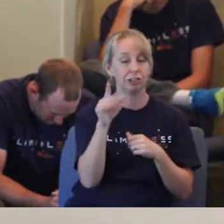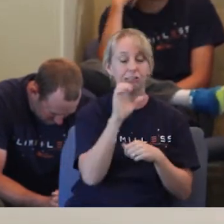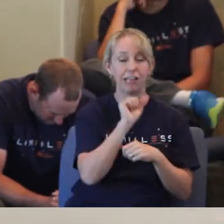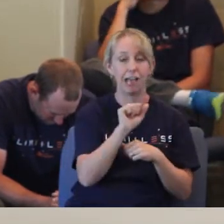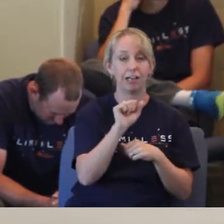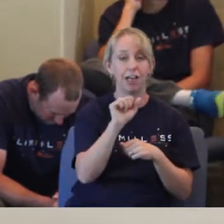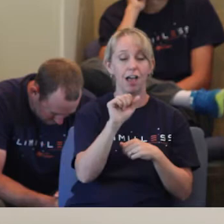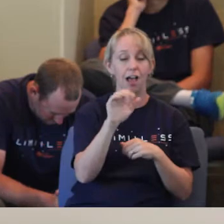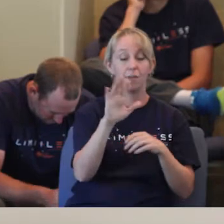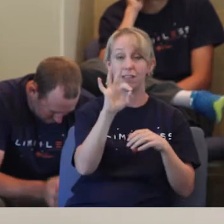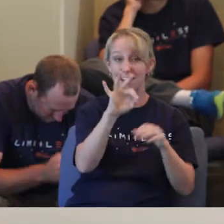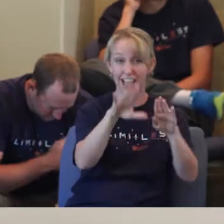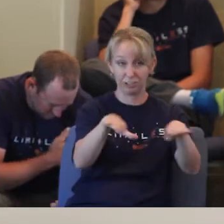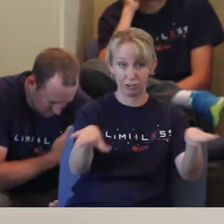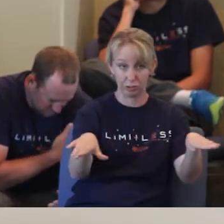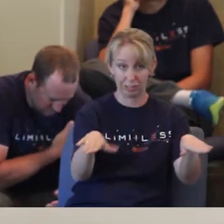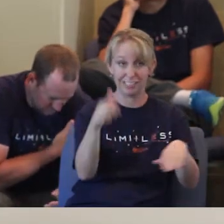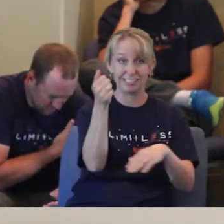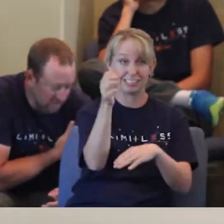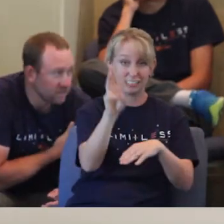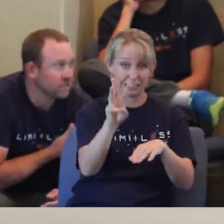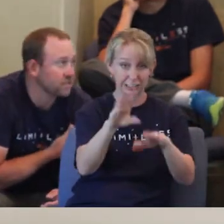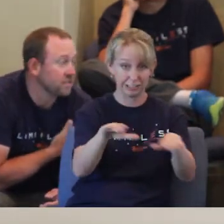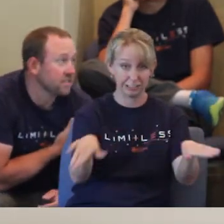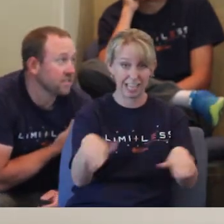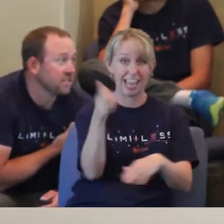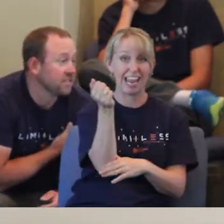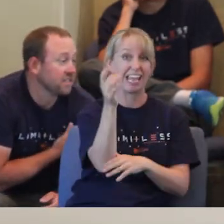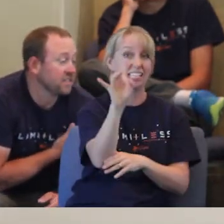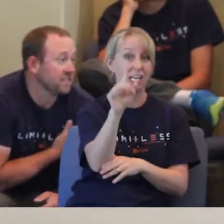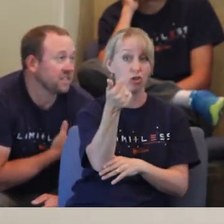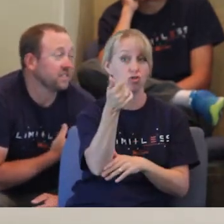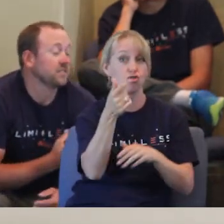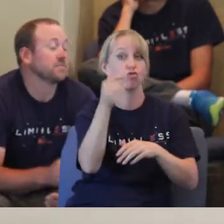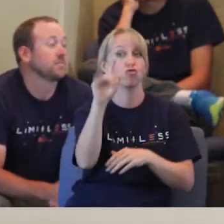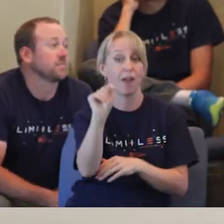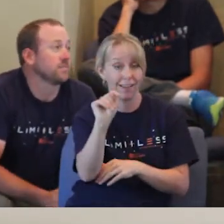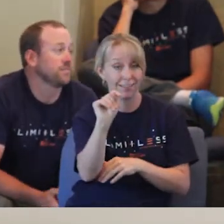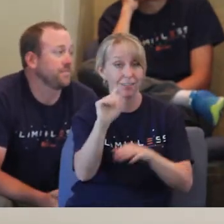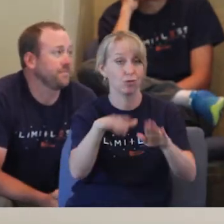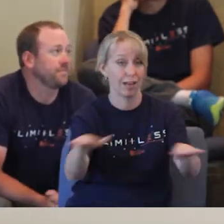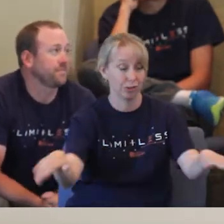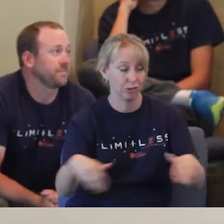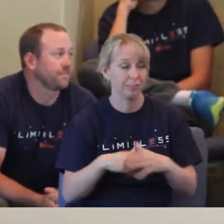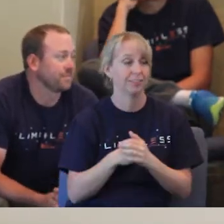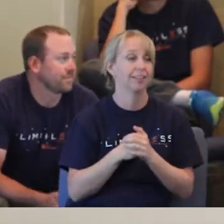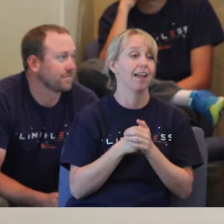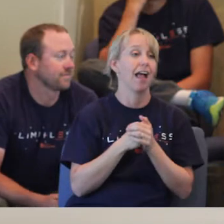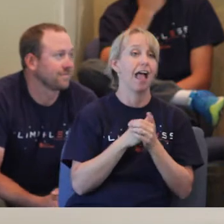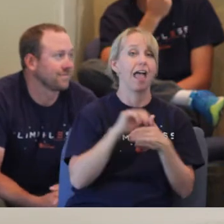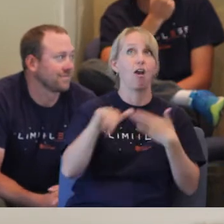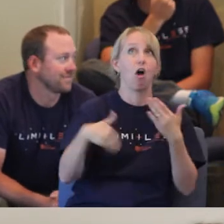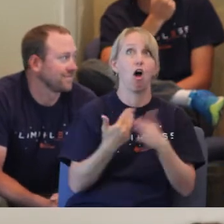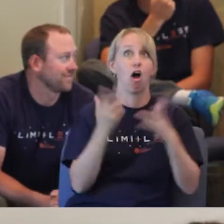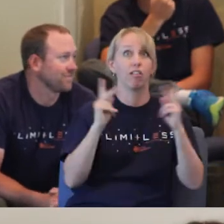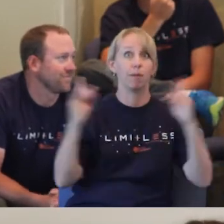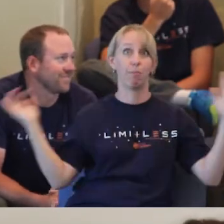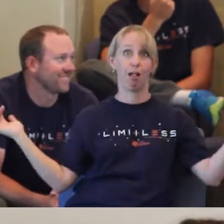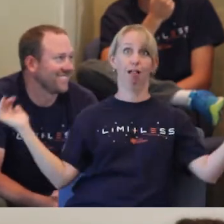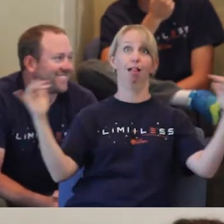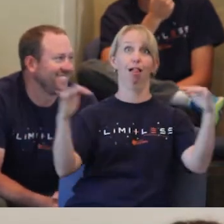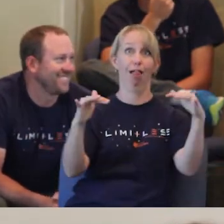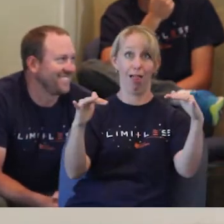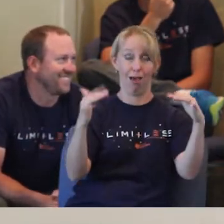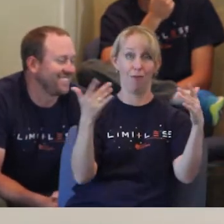16 grandchildren, and 18 great-grandchildren. And it seemed like all those people were at the house when we went to look at it